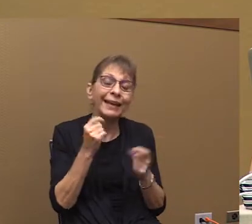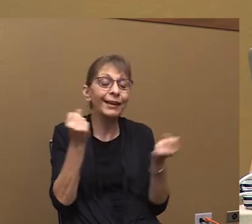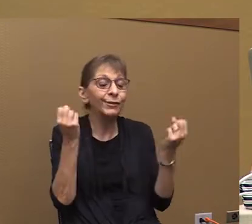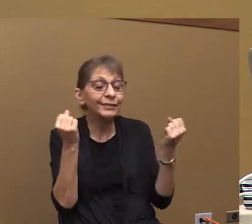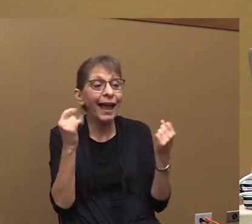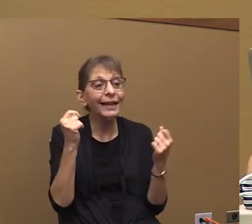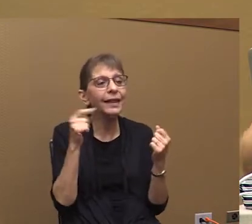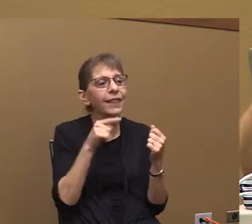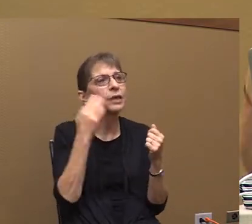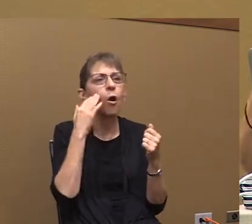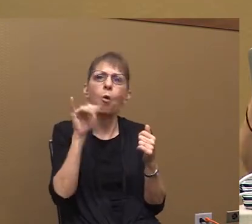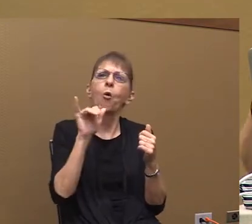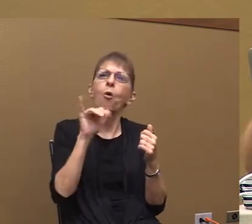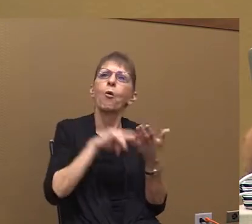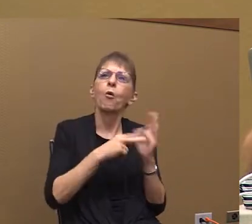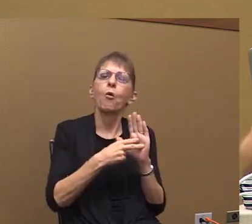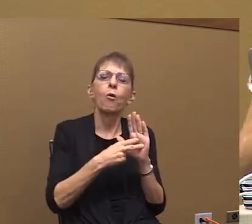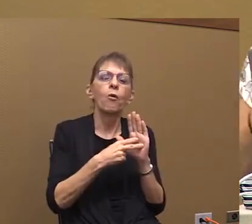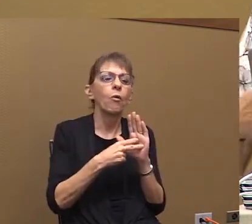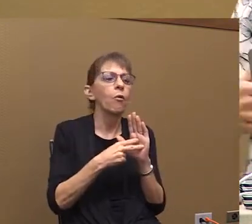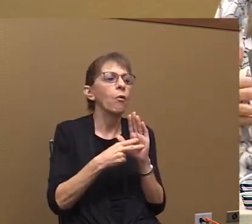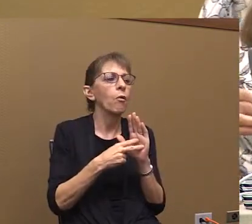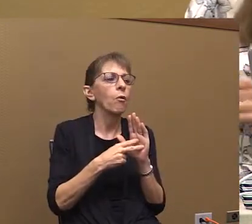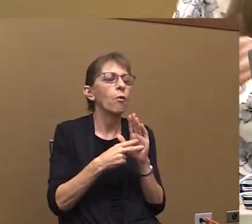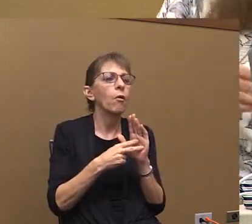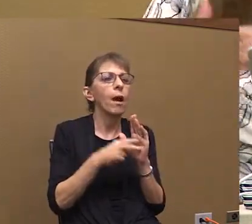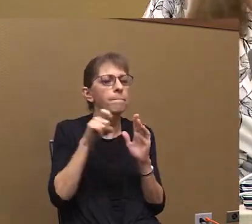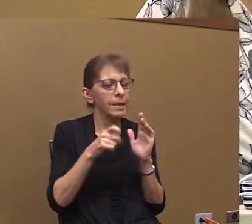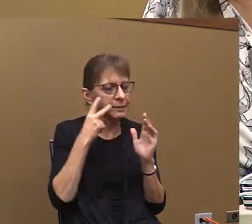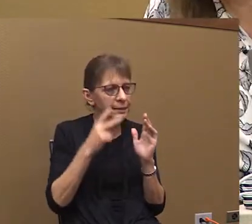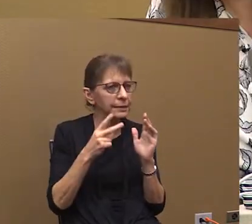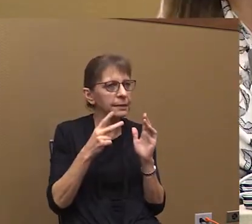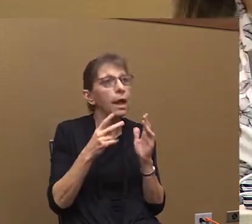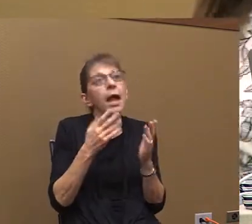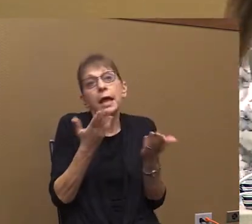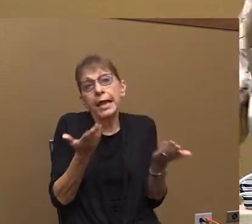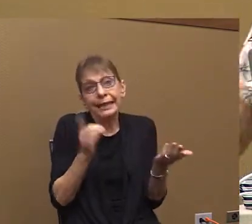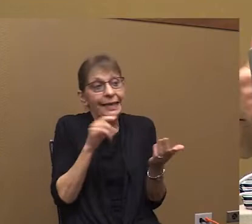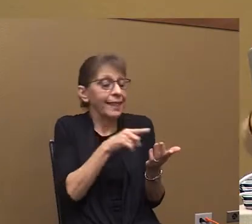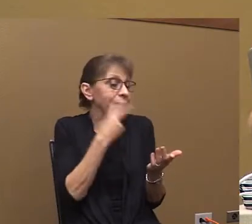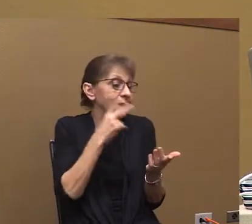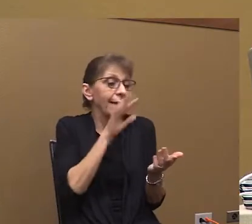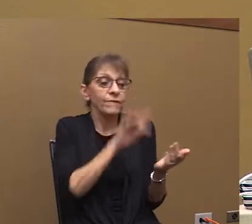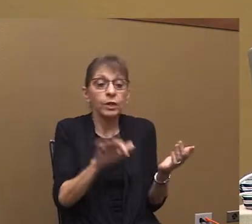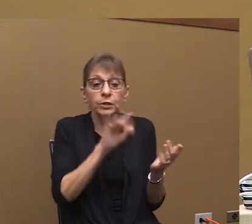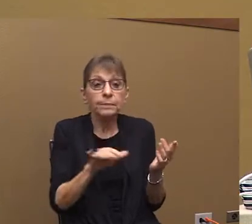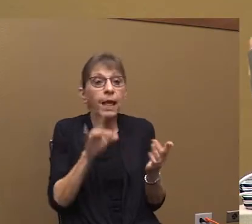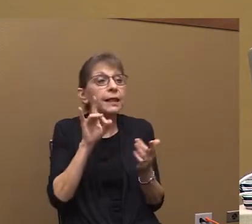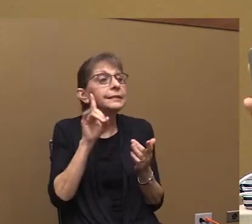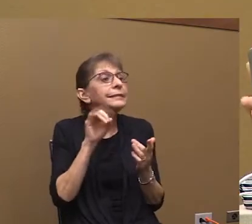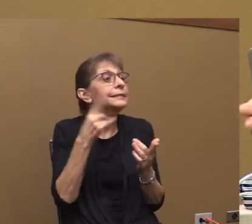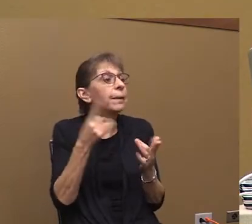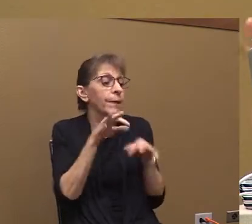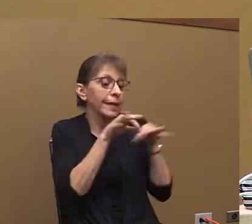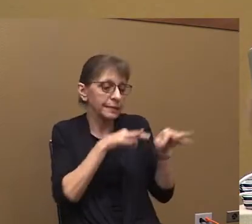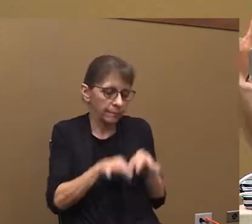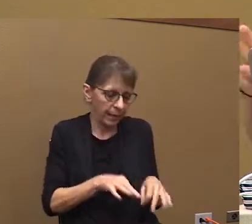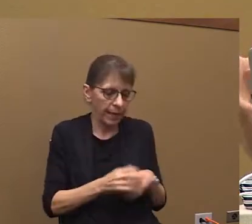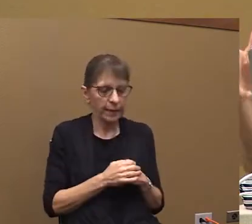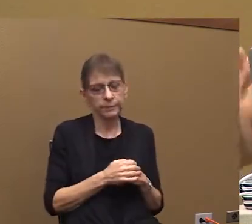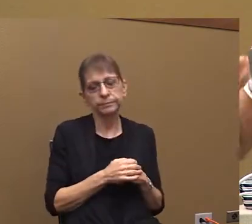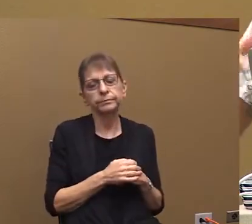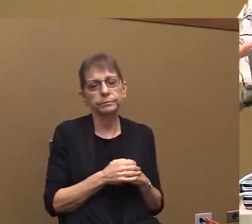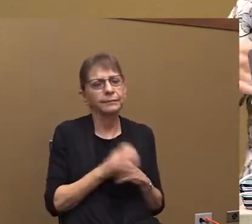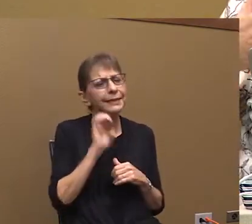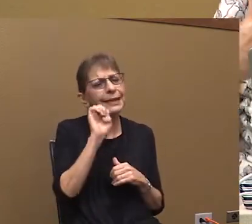vocabulary related to those feeling and thinking words, so that when we say it or sign it, they know what it is. Have they